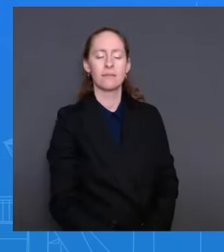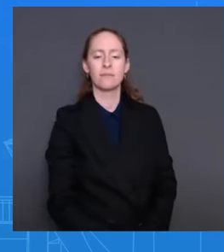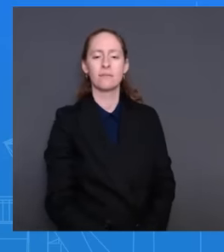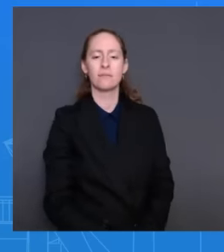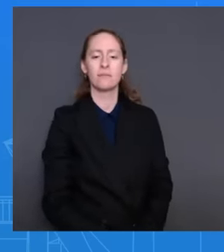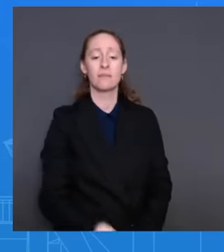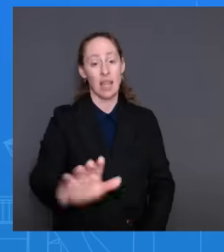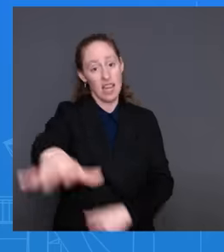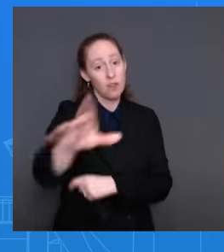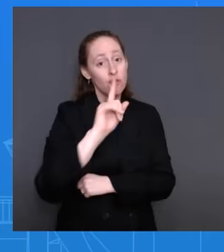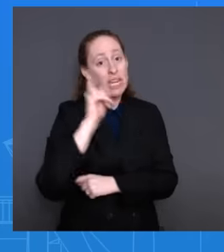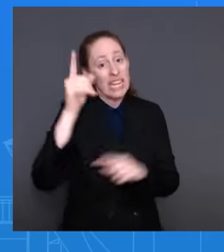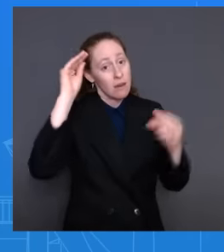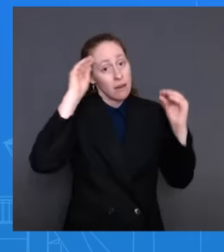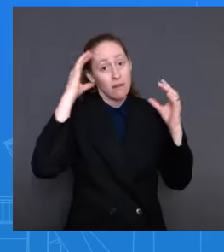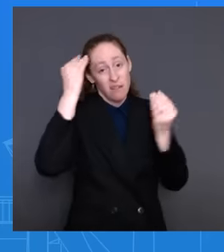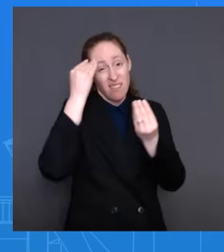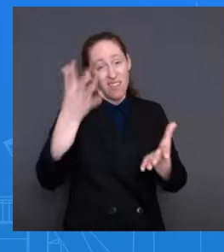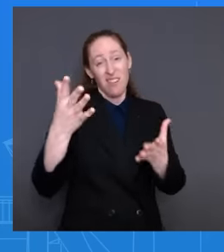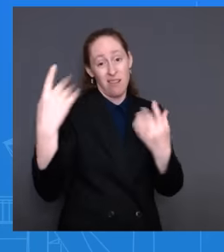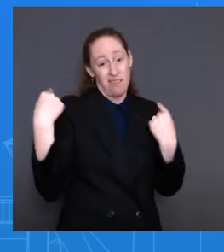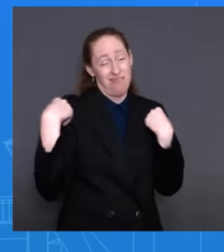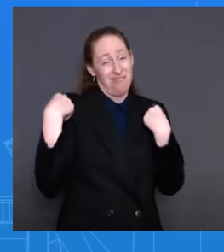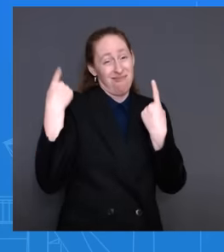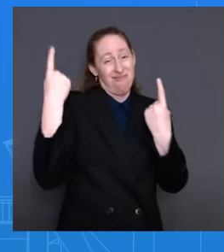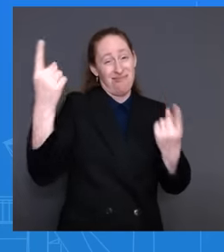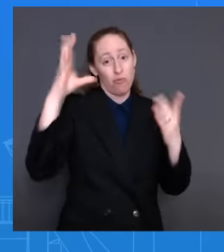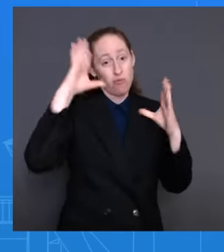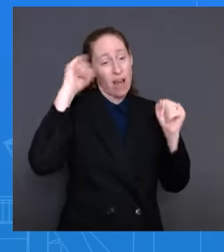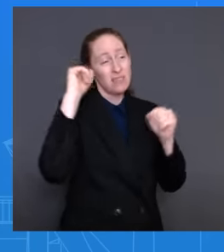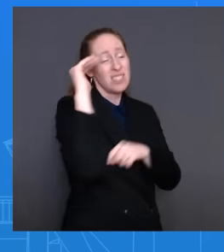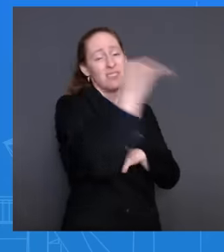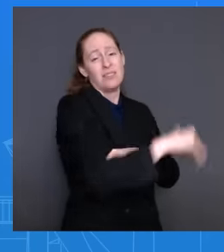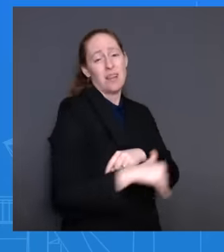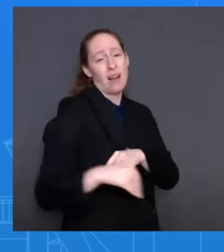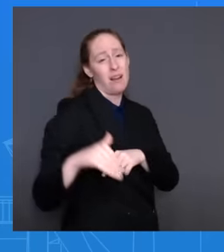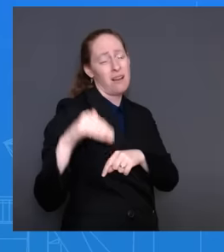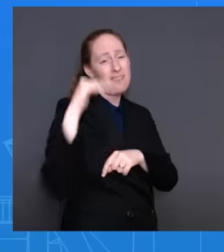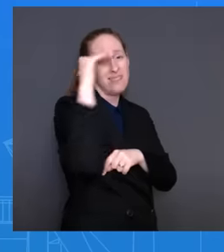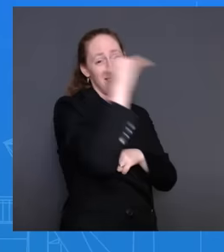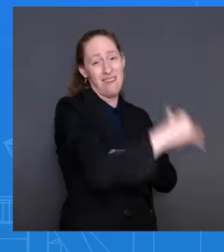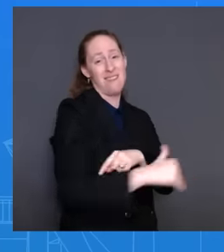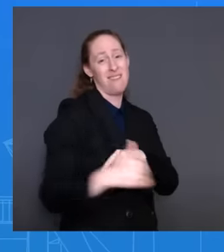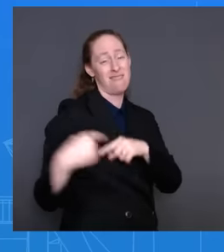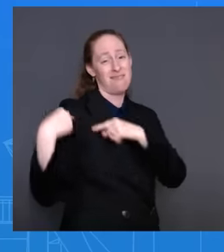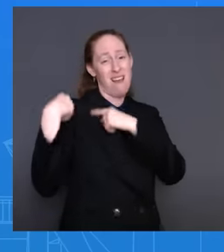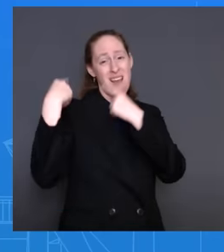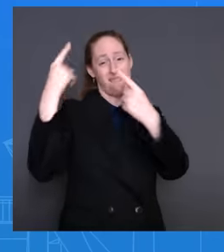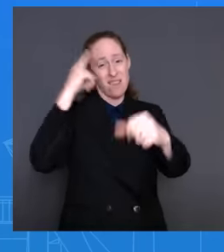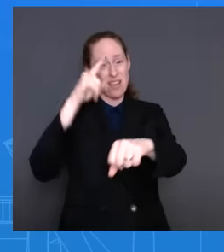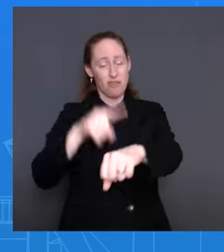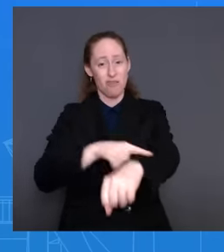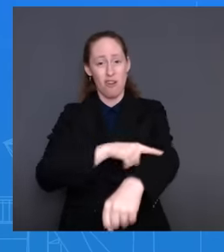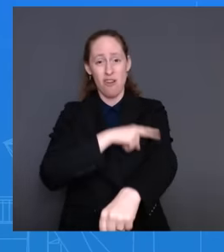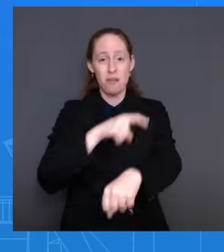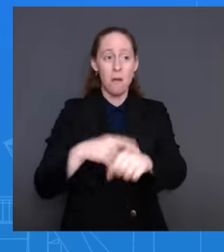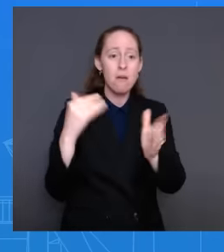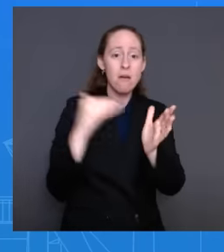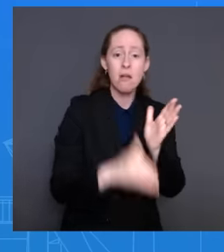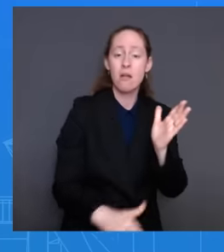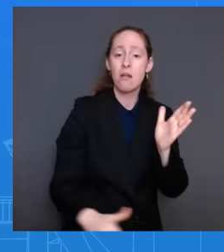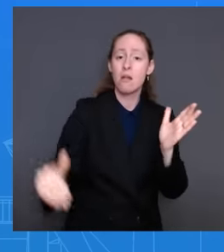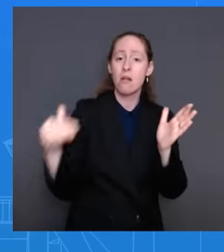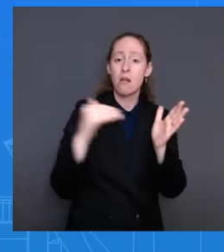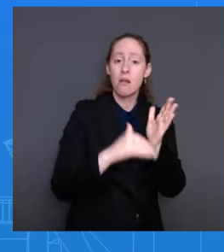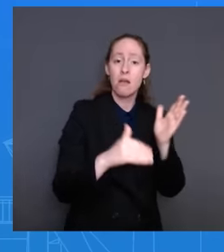past 2 weeks, with these mass shootings in Buffalo, and we saw the president go to Buffalo and grieve with the family there. We saw the president and